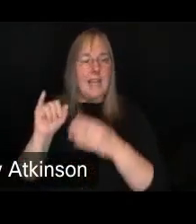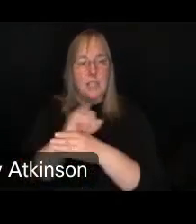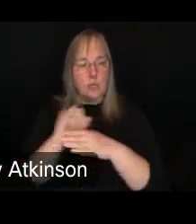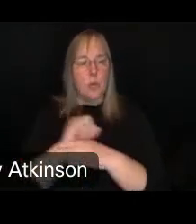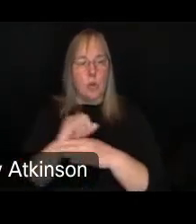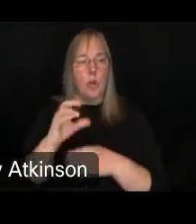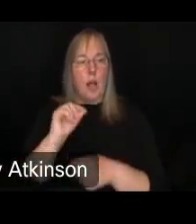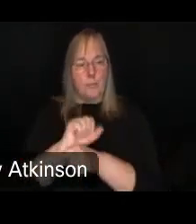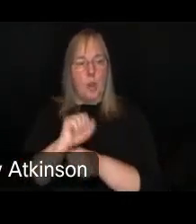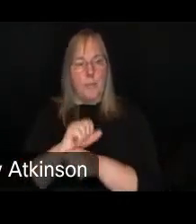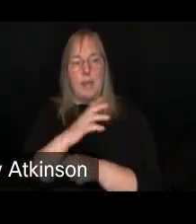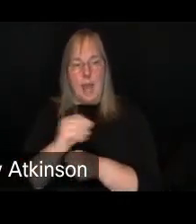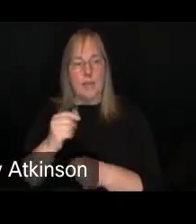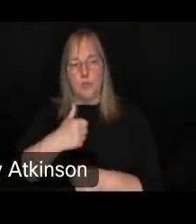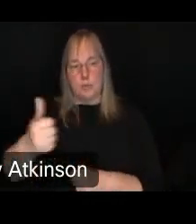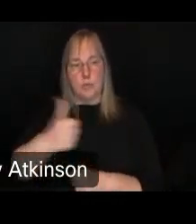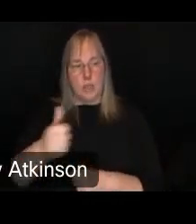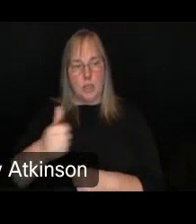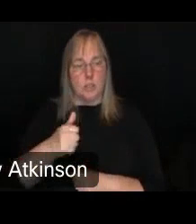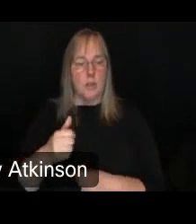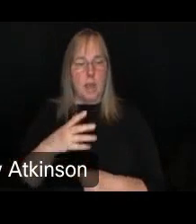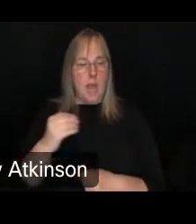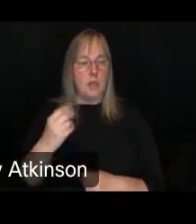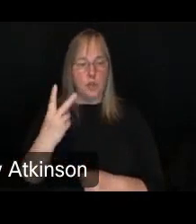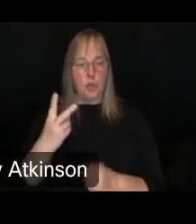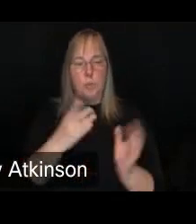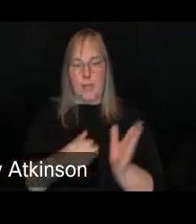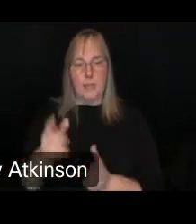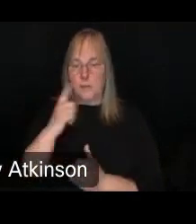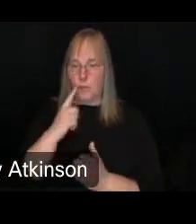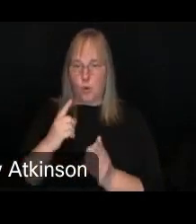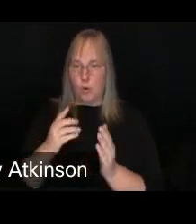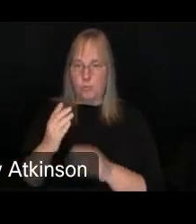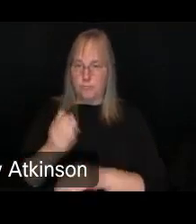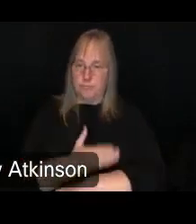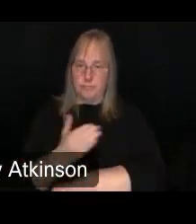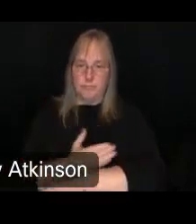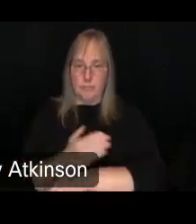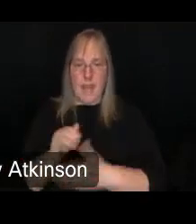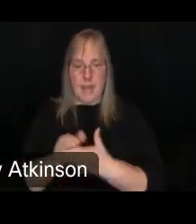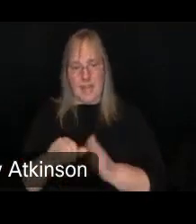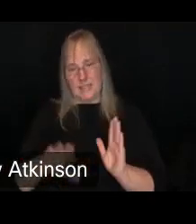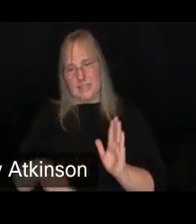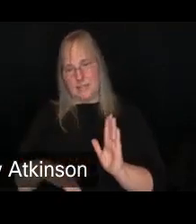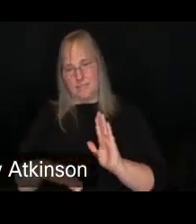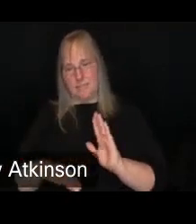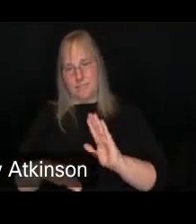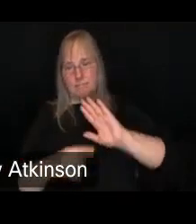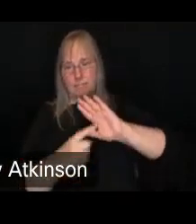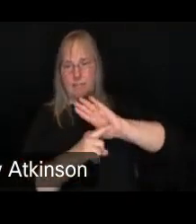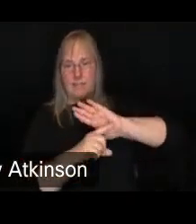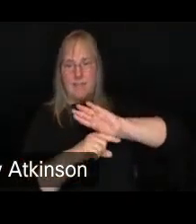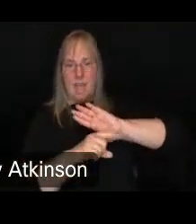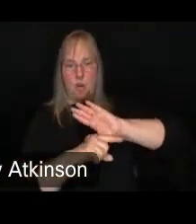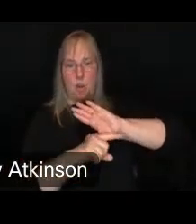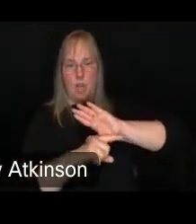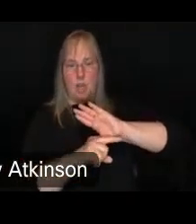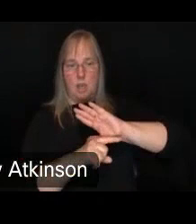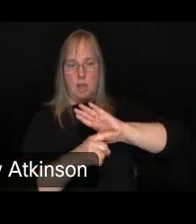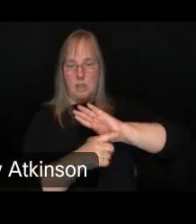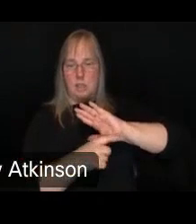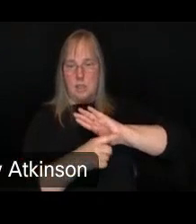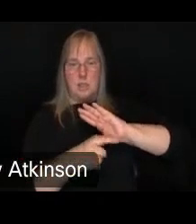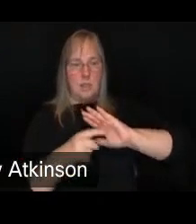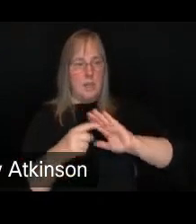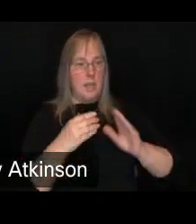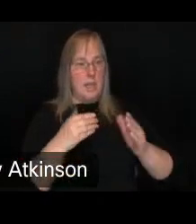redevelopment. That's down here around the area around Paddock Point,